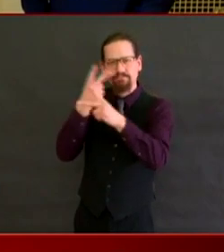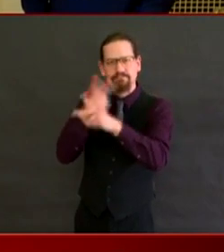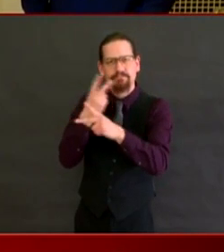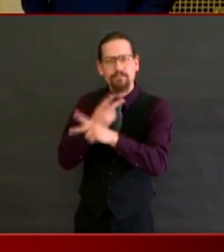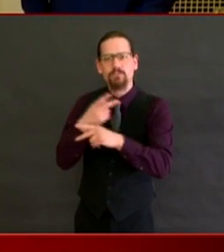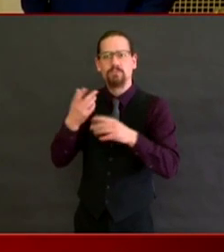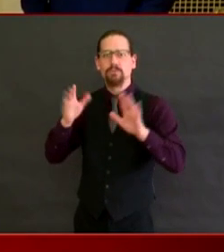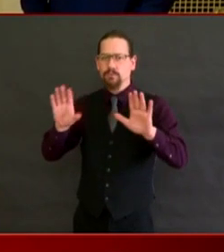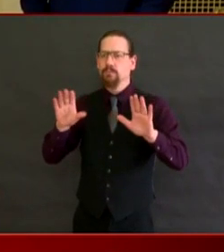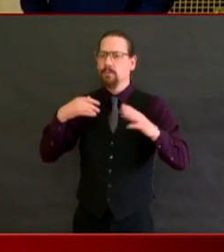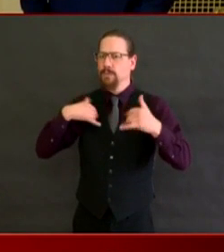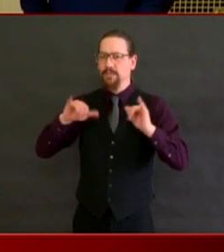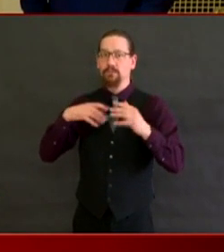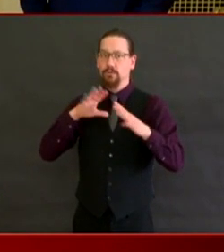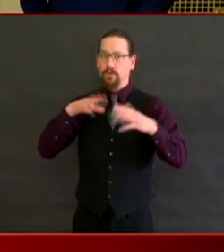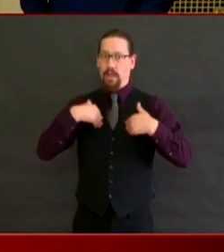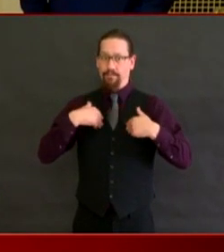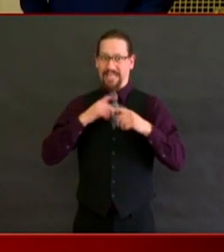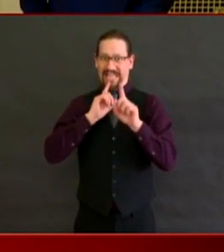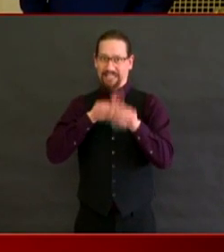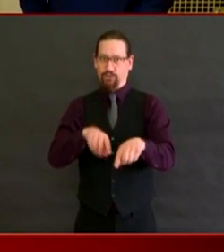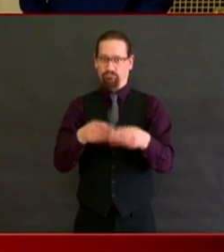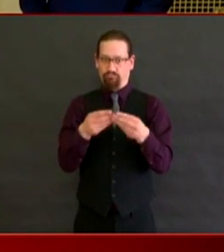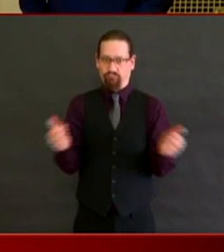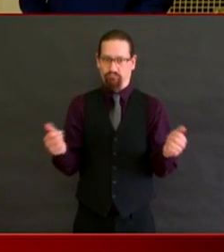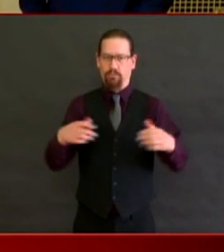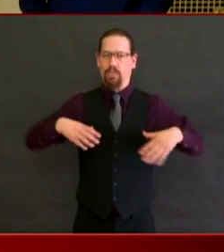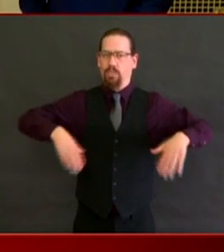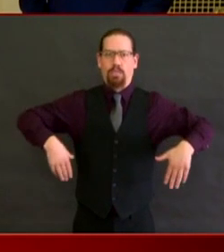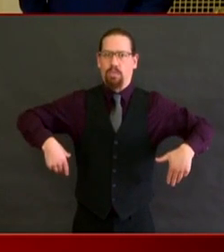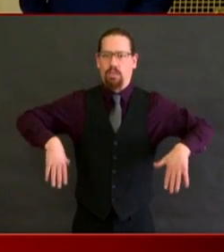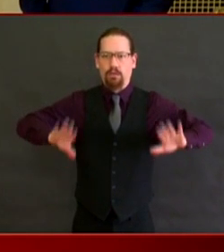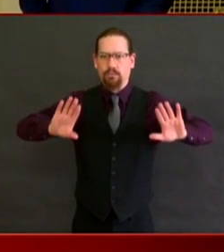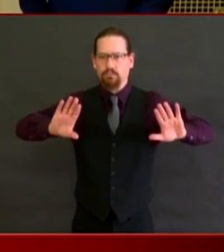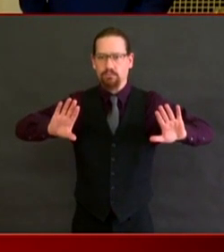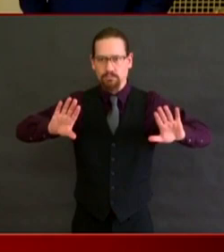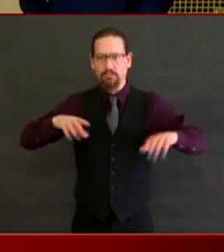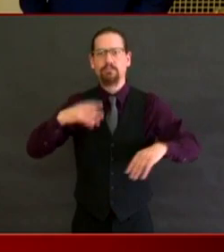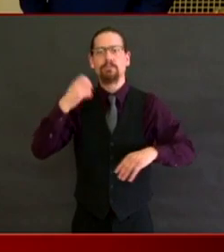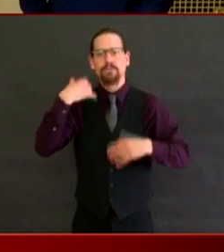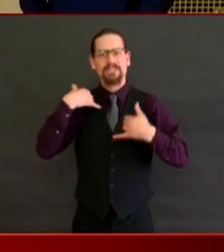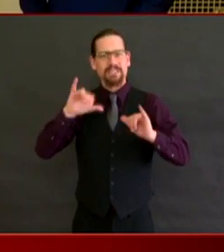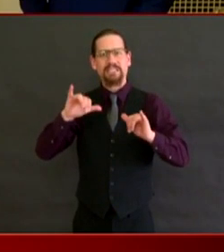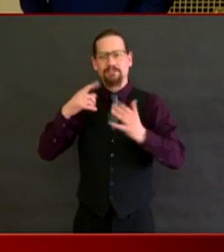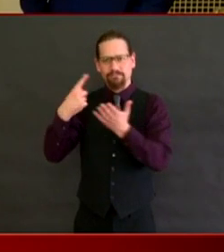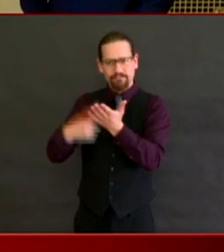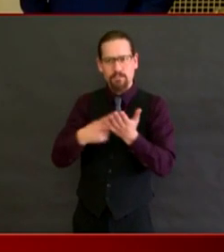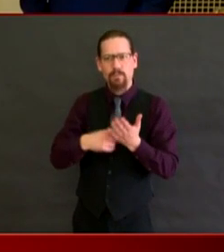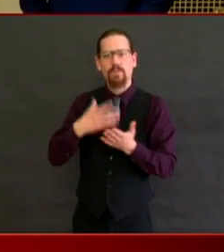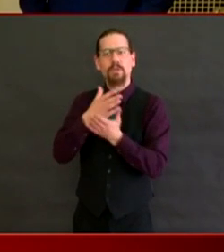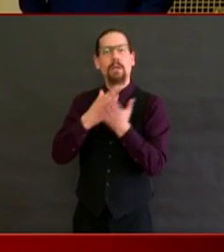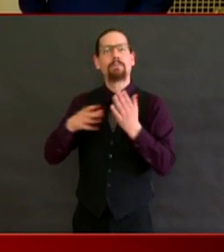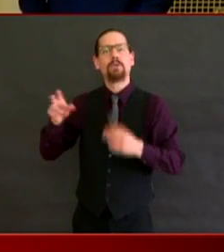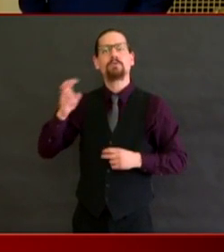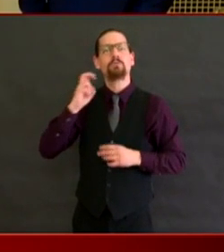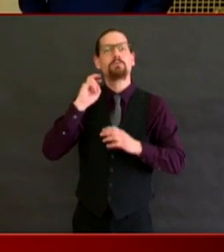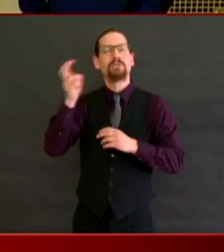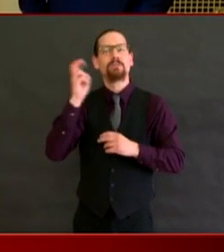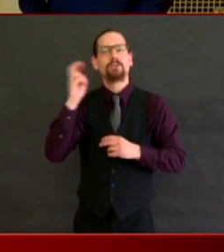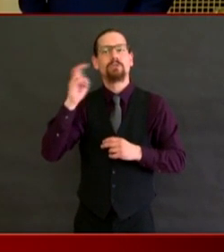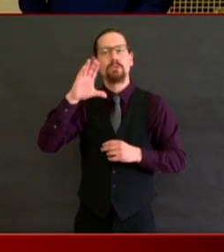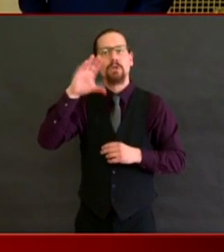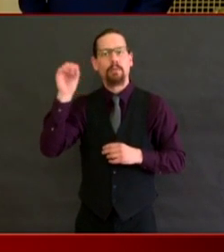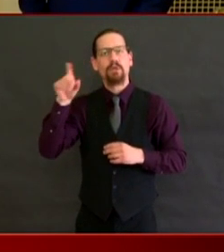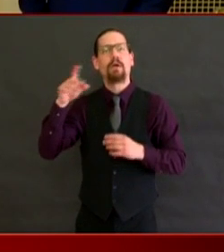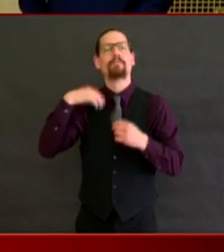the transportation providers who do business with Medicaid. So hang in there just a bit more. We're on it. In